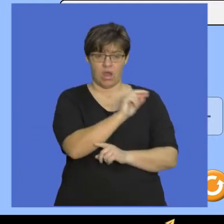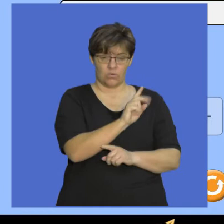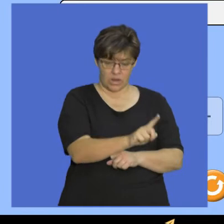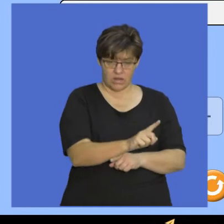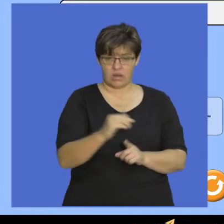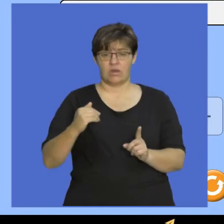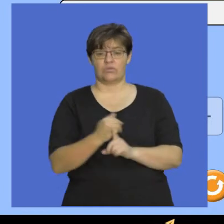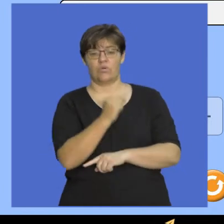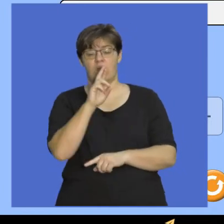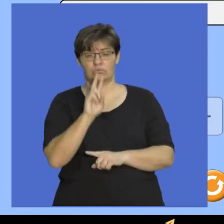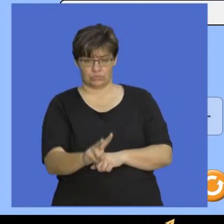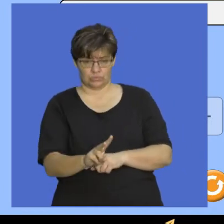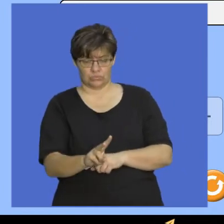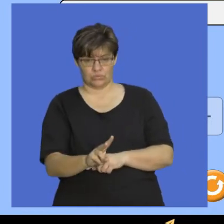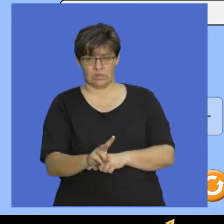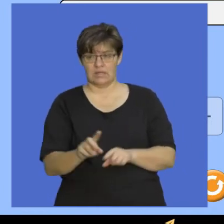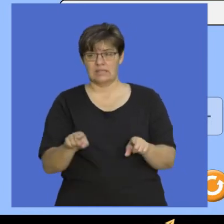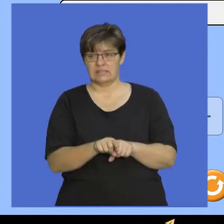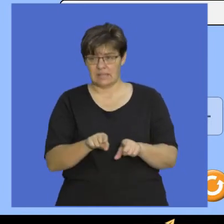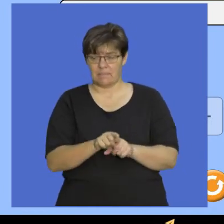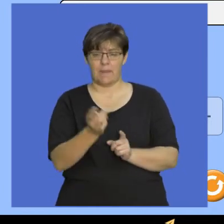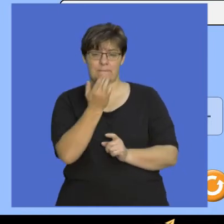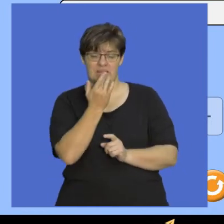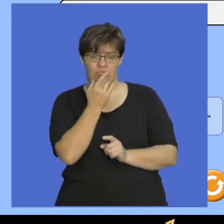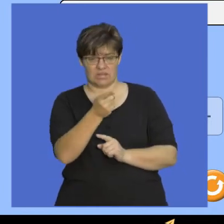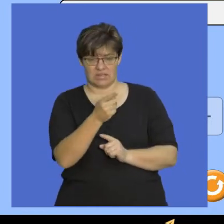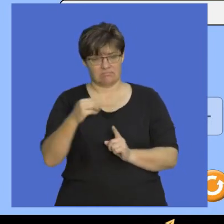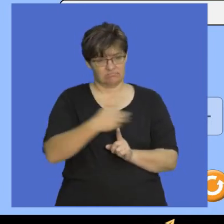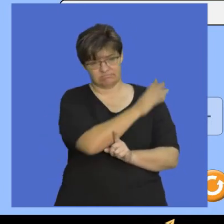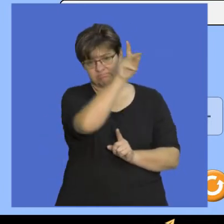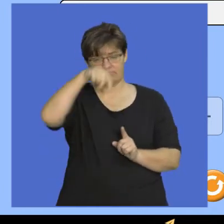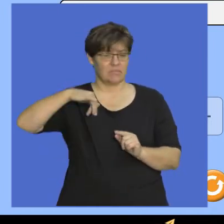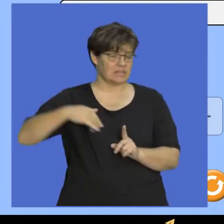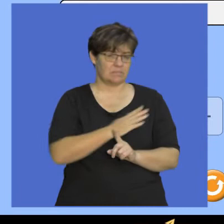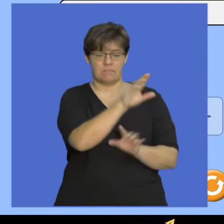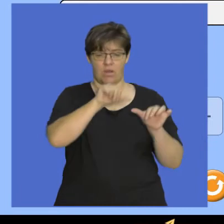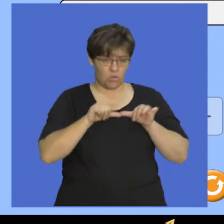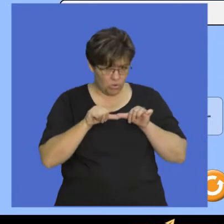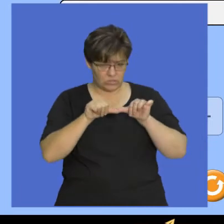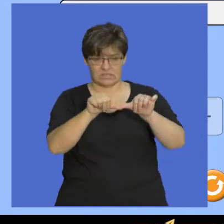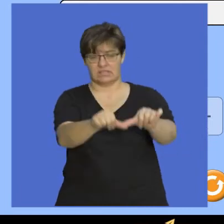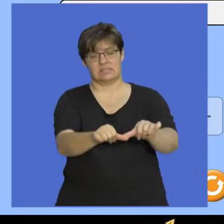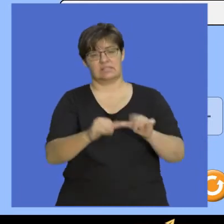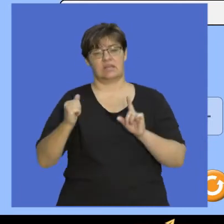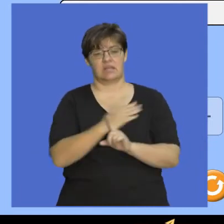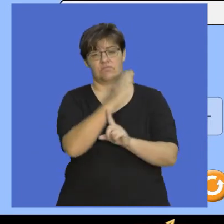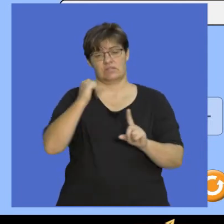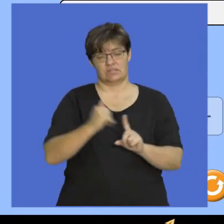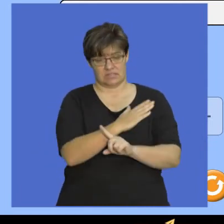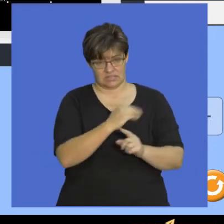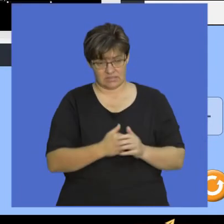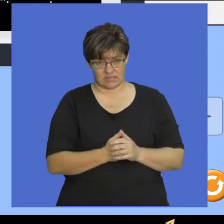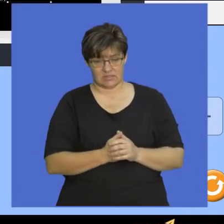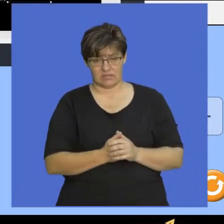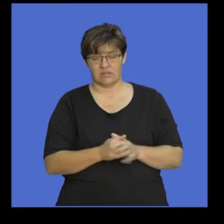current passes through R1, through R2, as well as through the battery, which is the source. So there's a constant